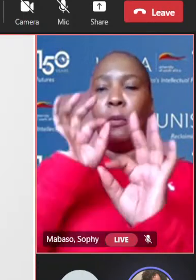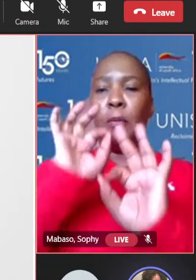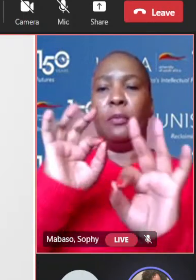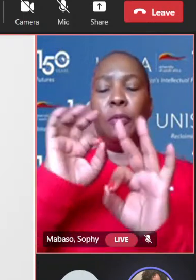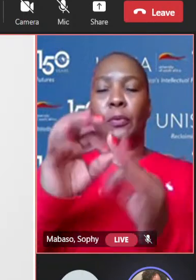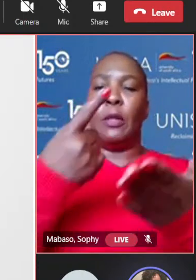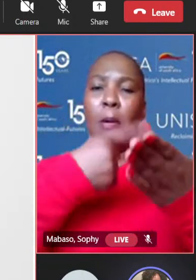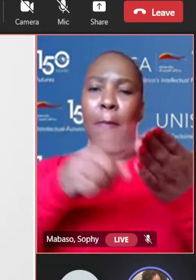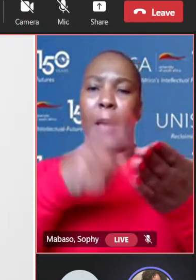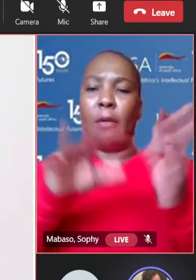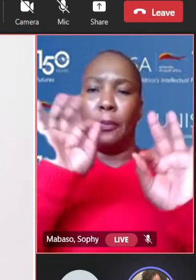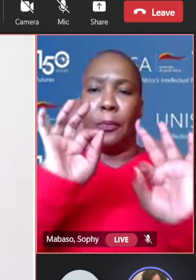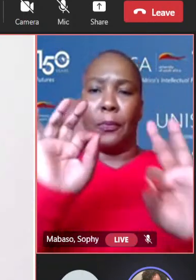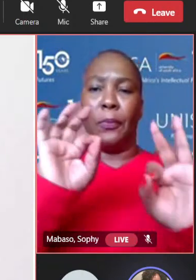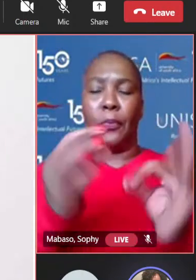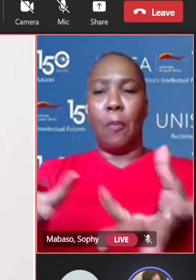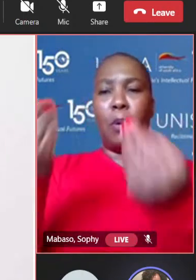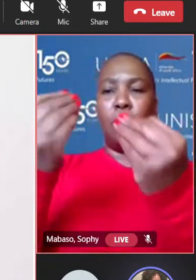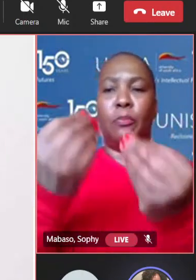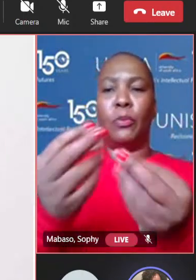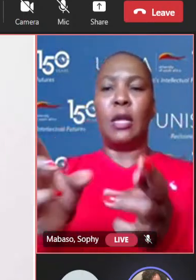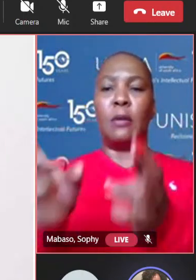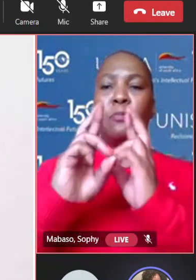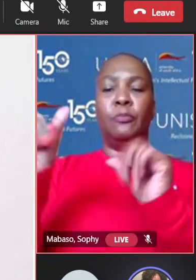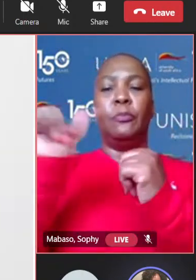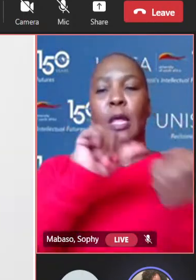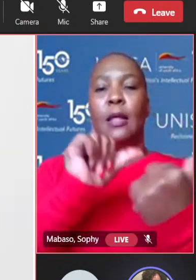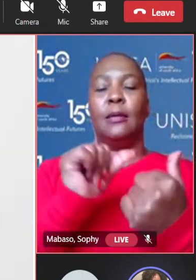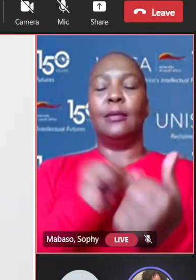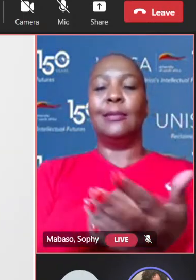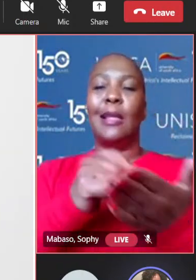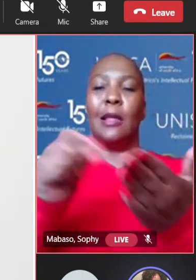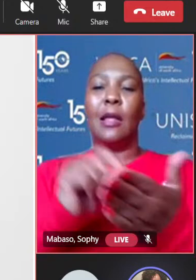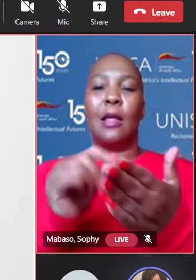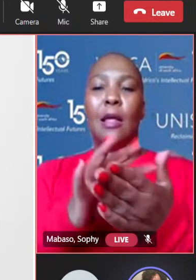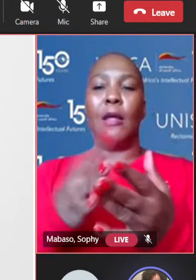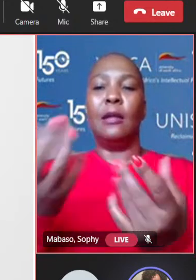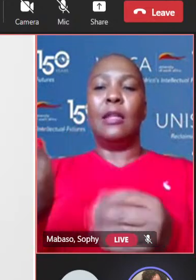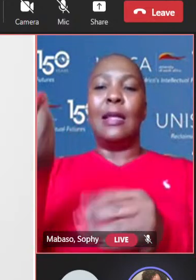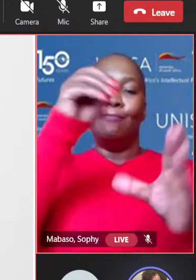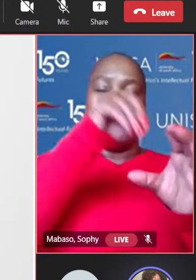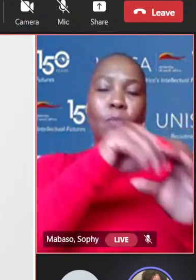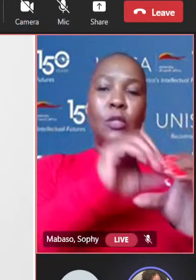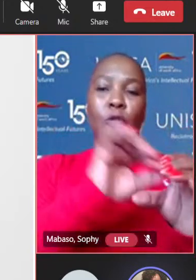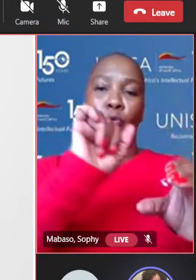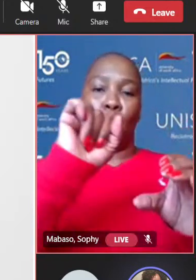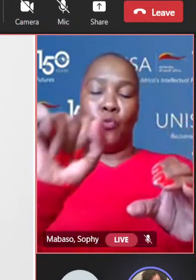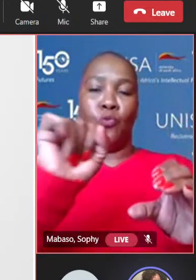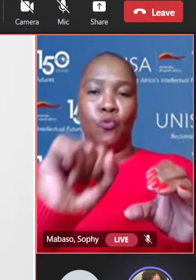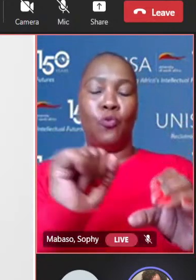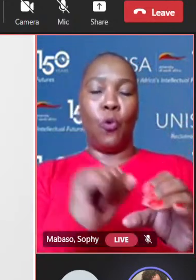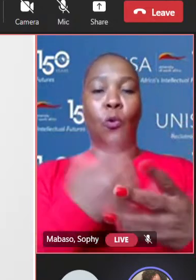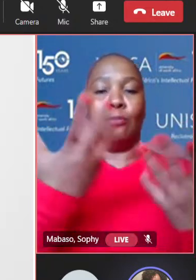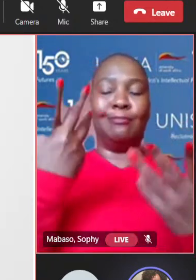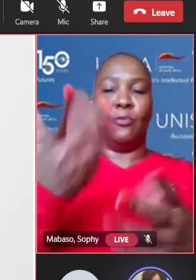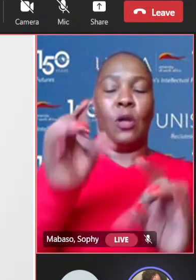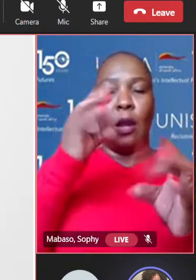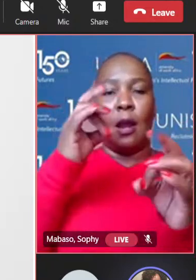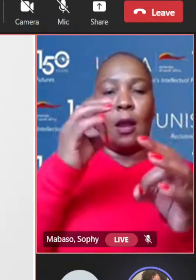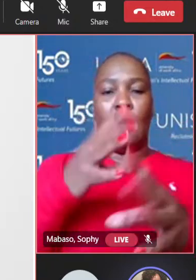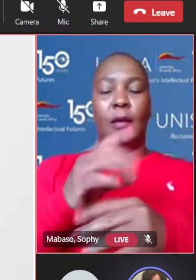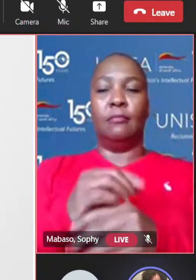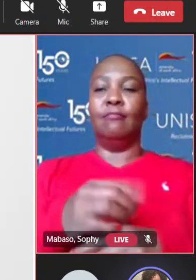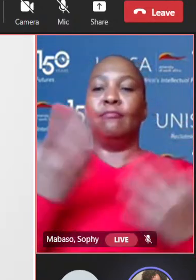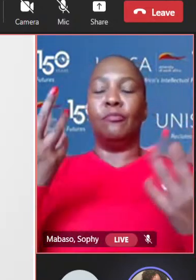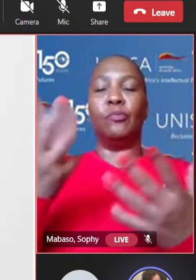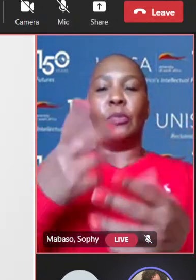and you'll get feedback. And then from there, the marks are synced to your record. And then you can be able to see your marks, your year